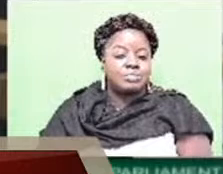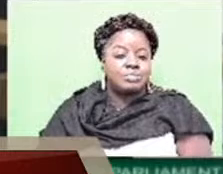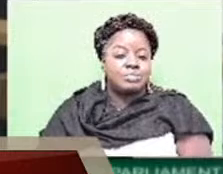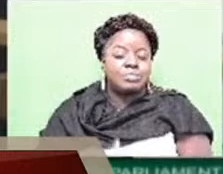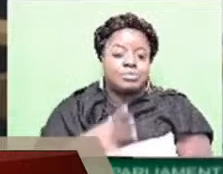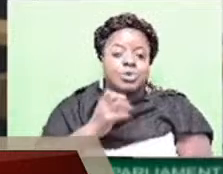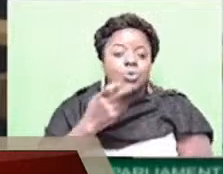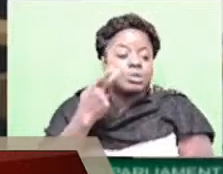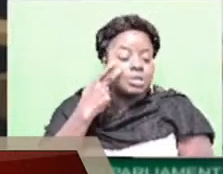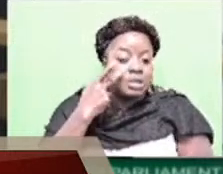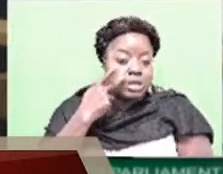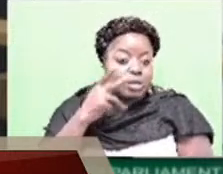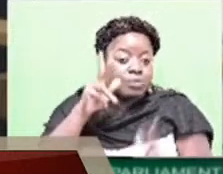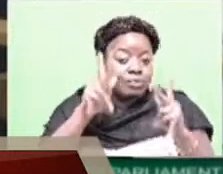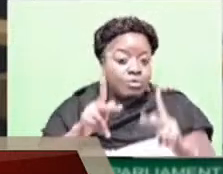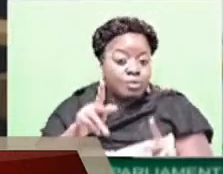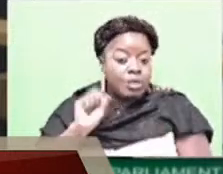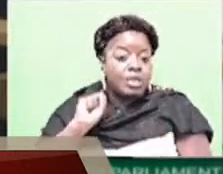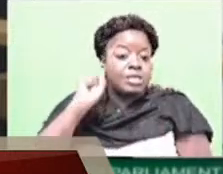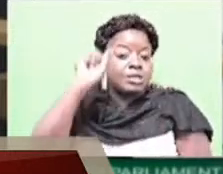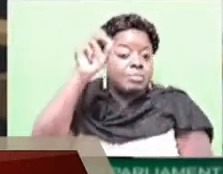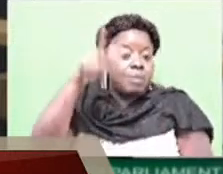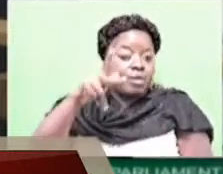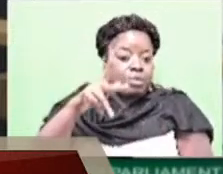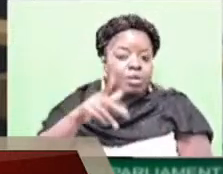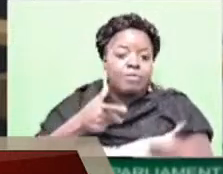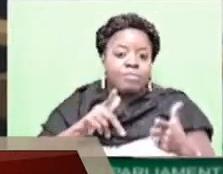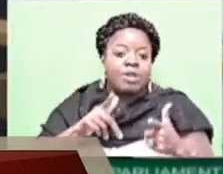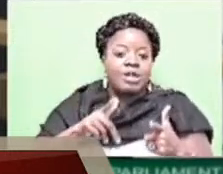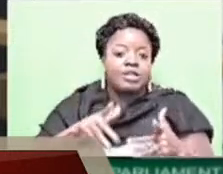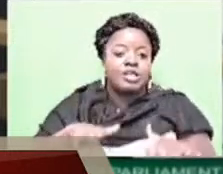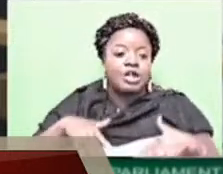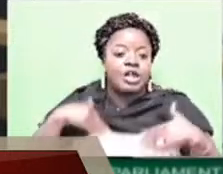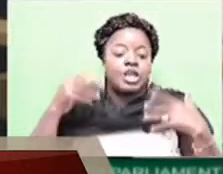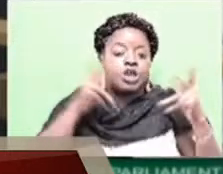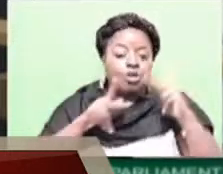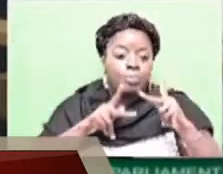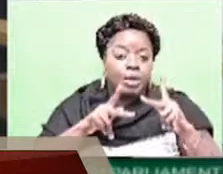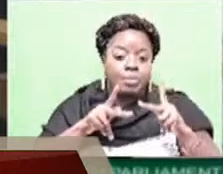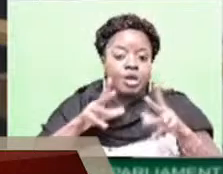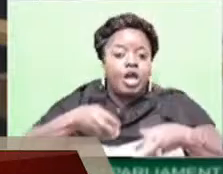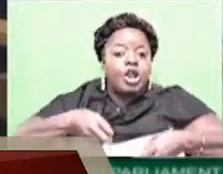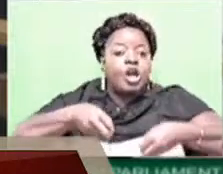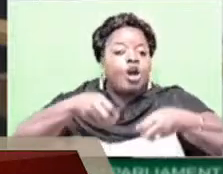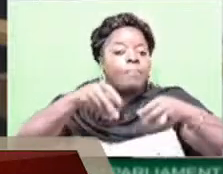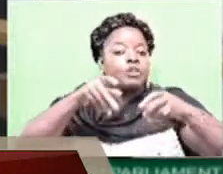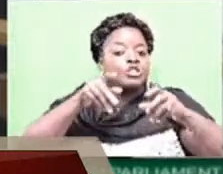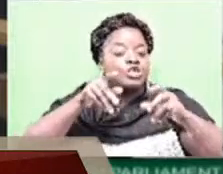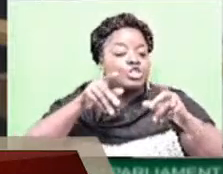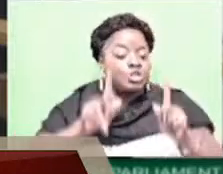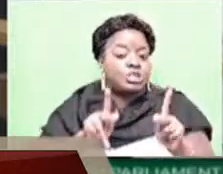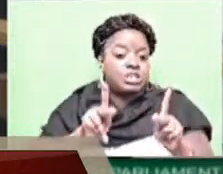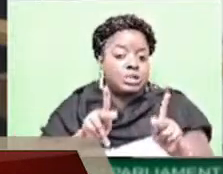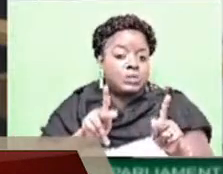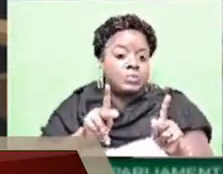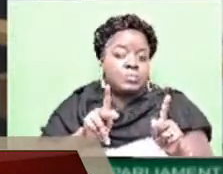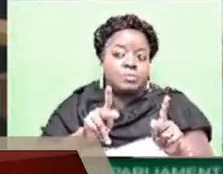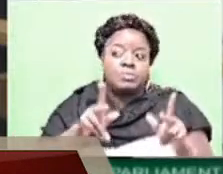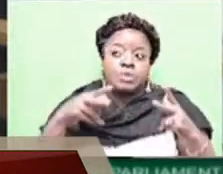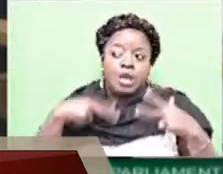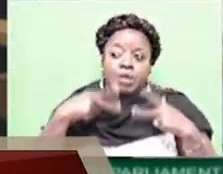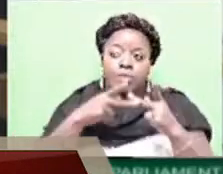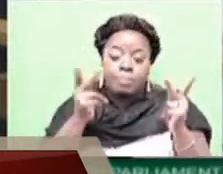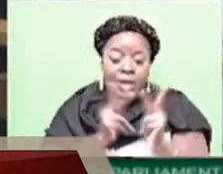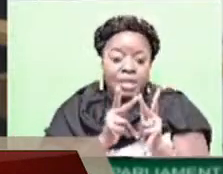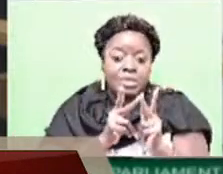of Superior for allowing the youths an opportunity to have a place and a space in this Parliament to